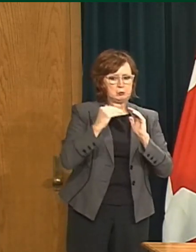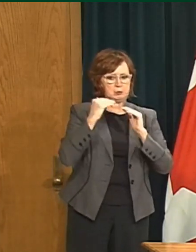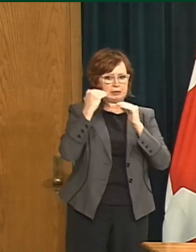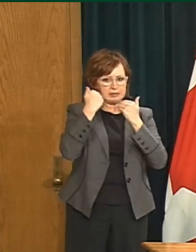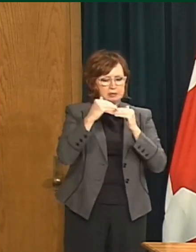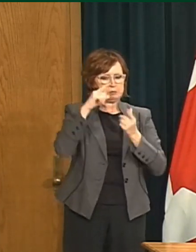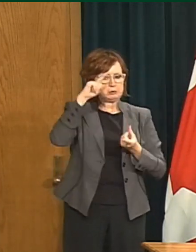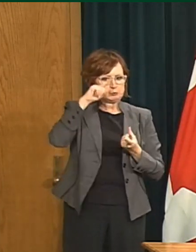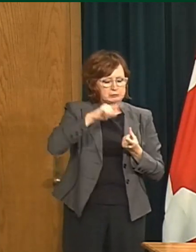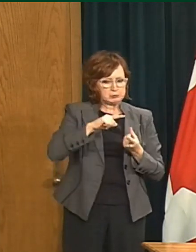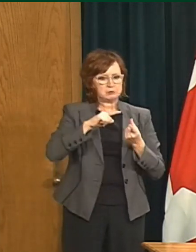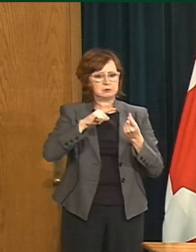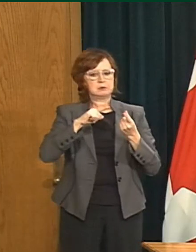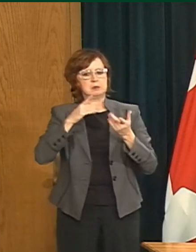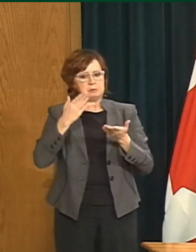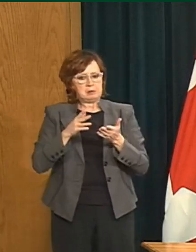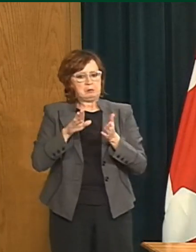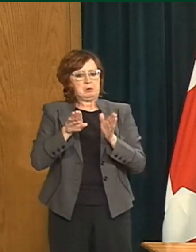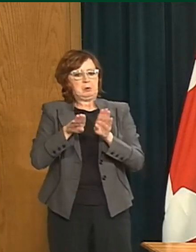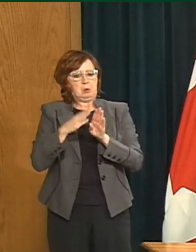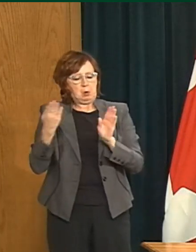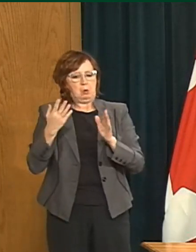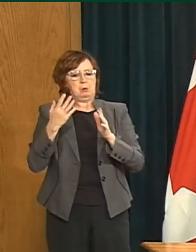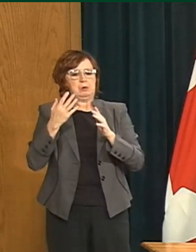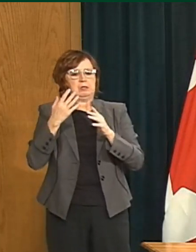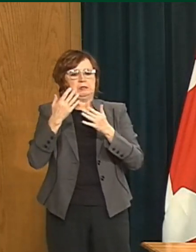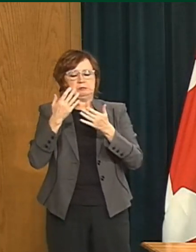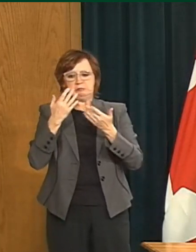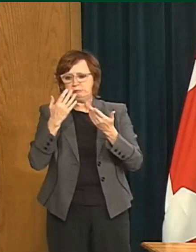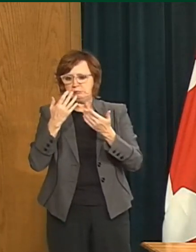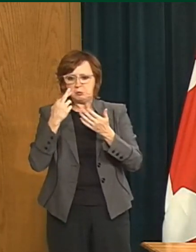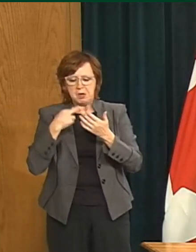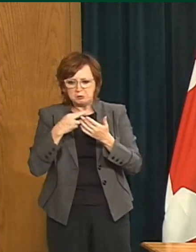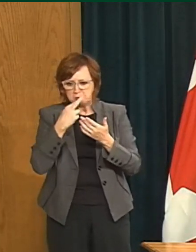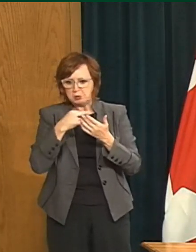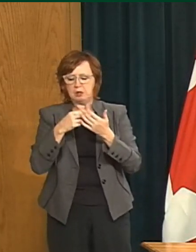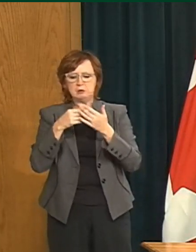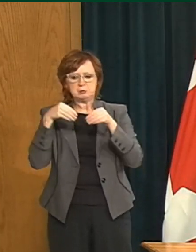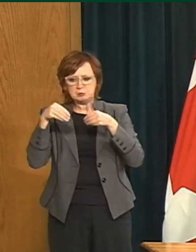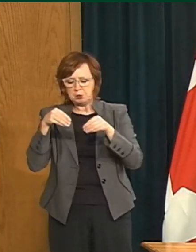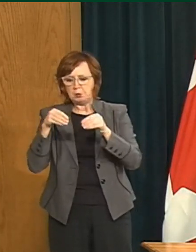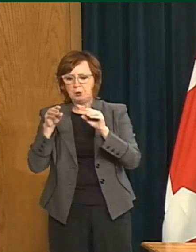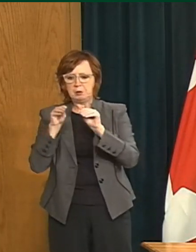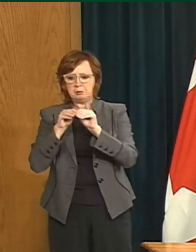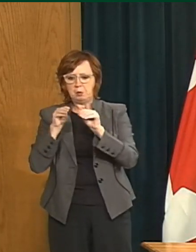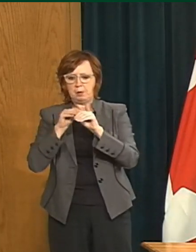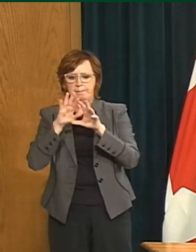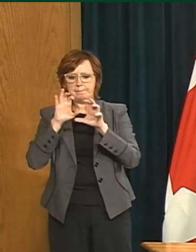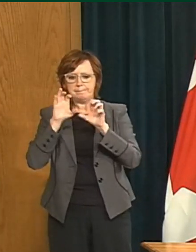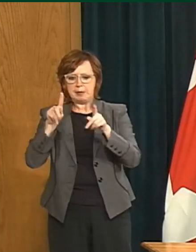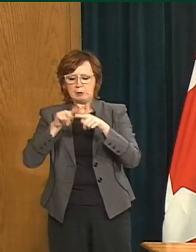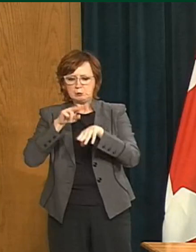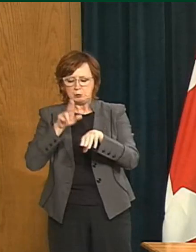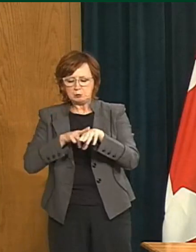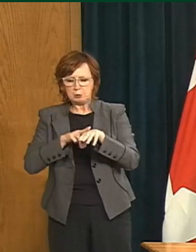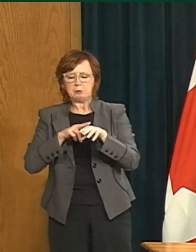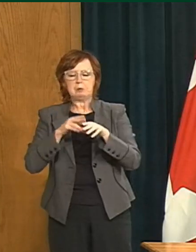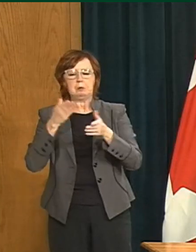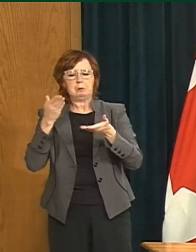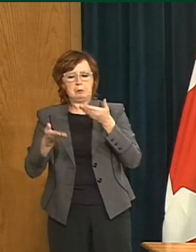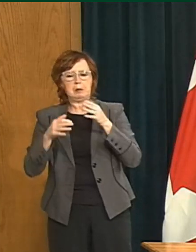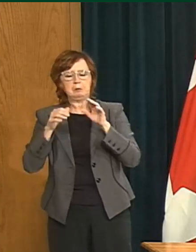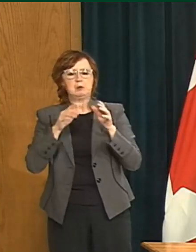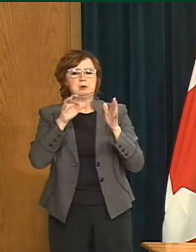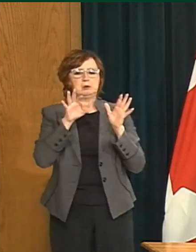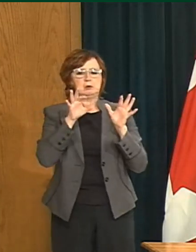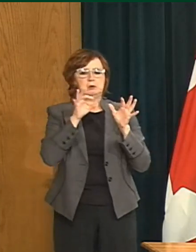from even beginning that process. When does it start? When it does start, it will occur slowly.